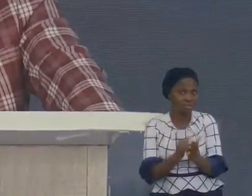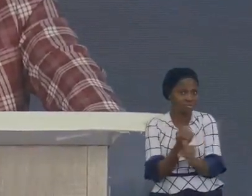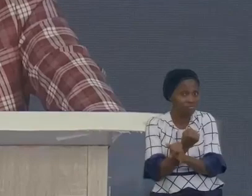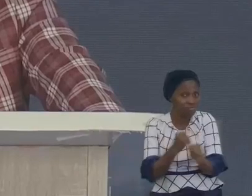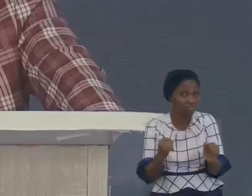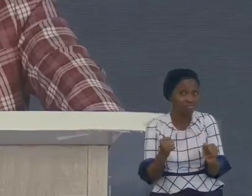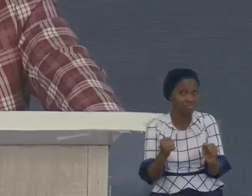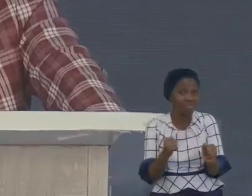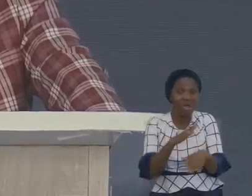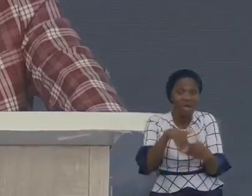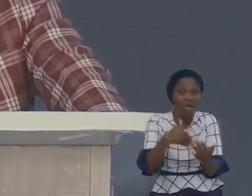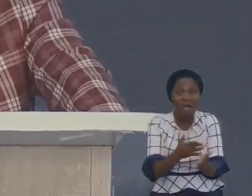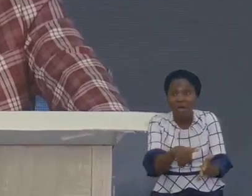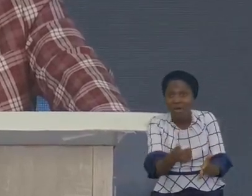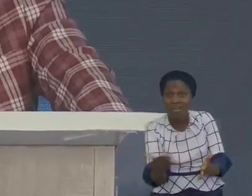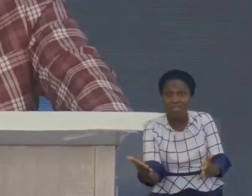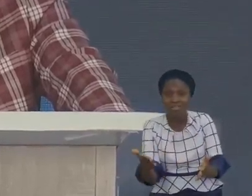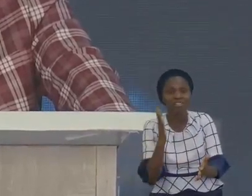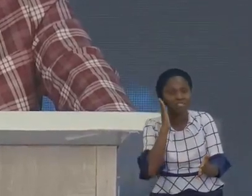Salvation.